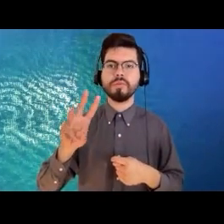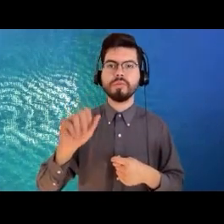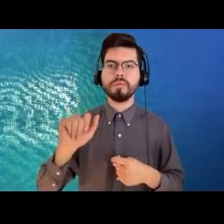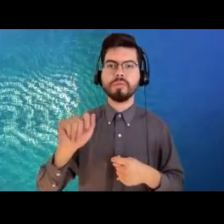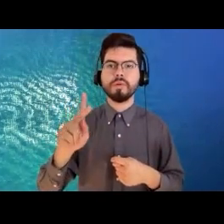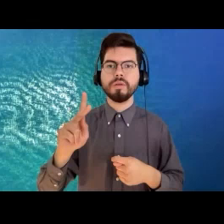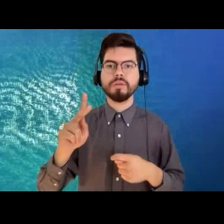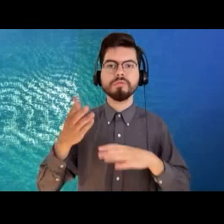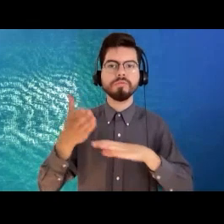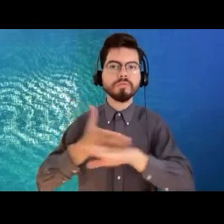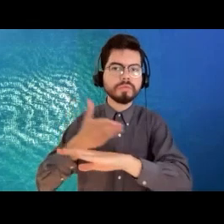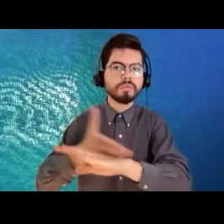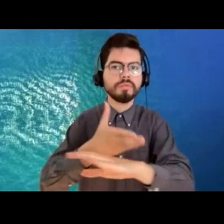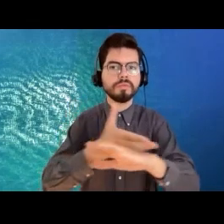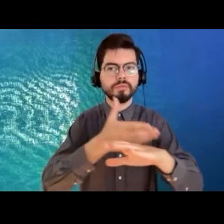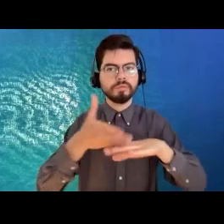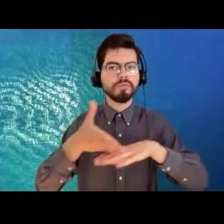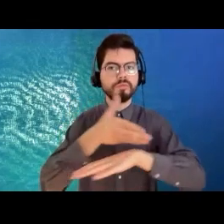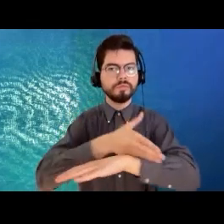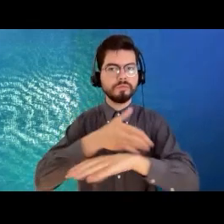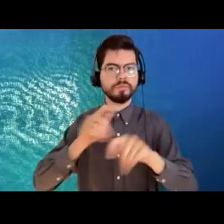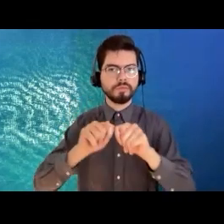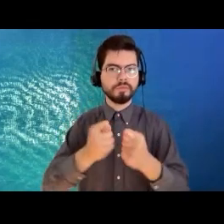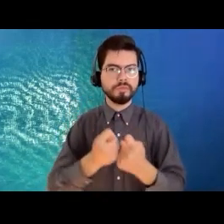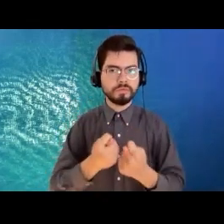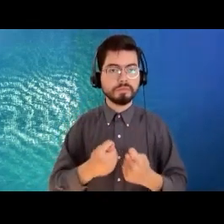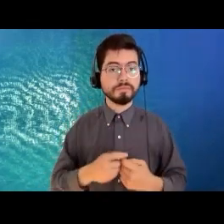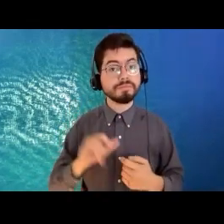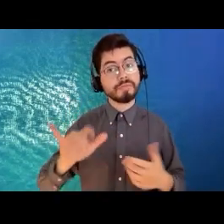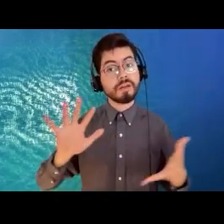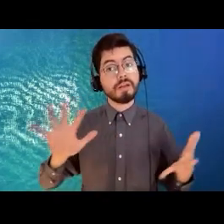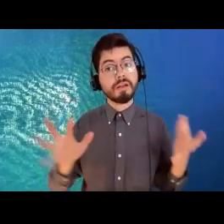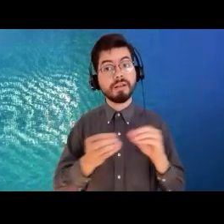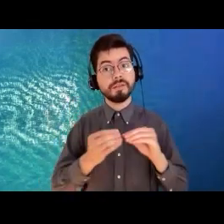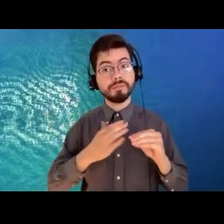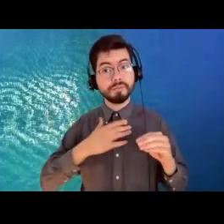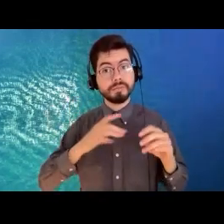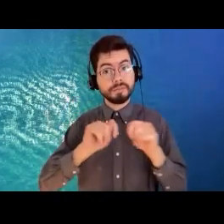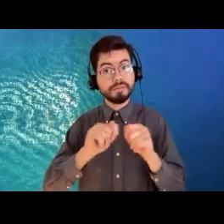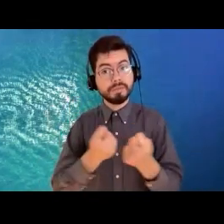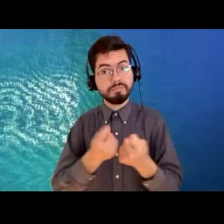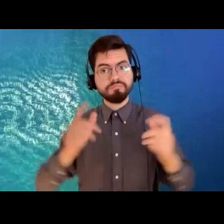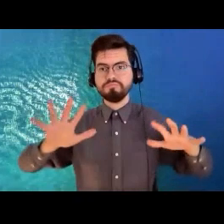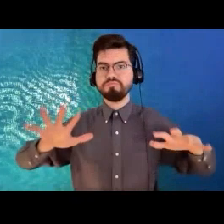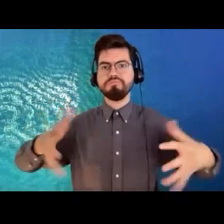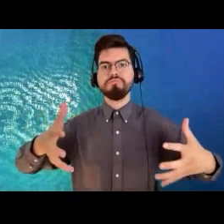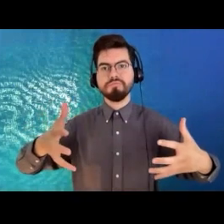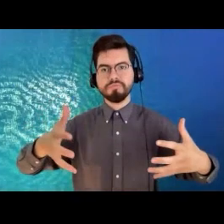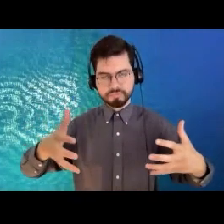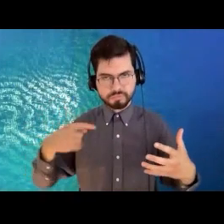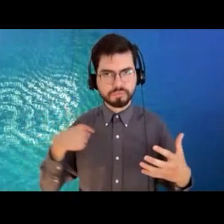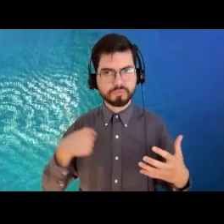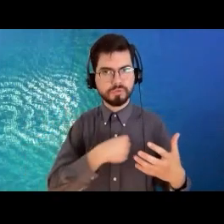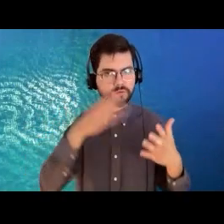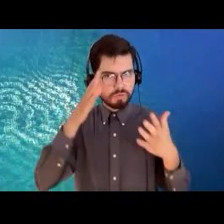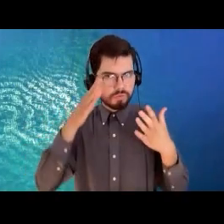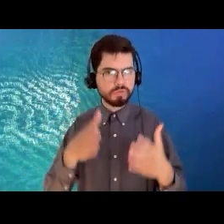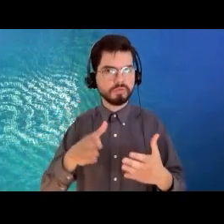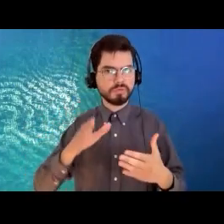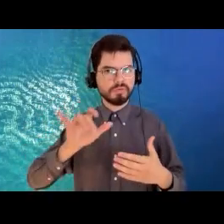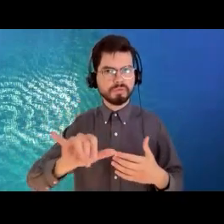improvement team. So that's kind of my team, and that's where we focus. I'm going to speak a little bit here